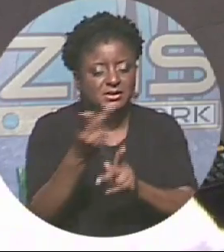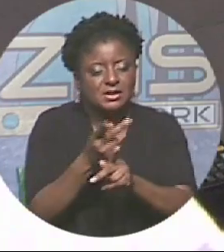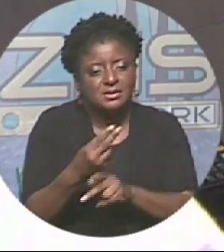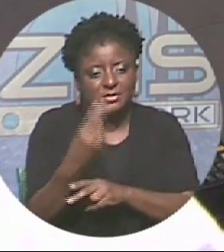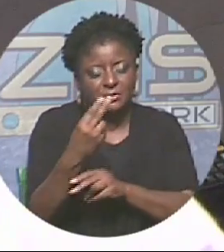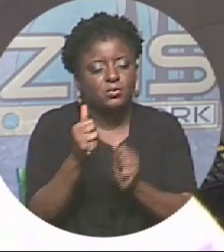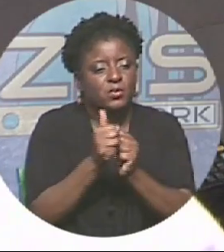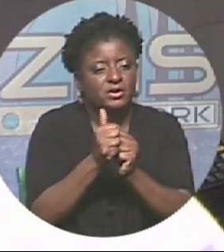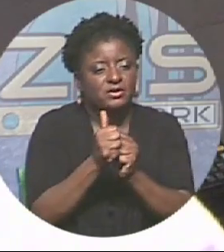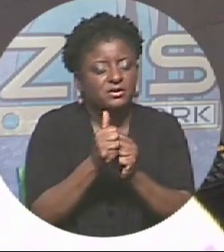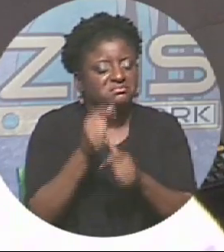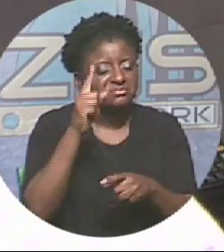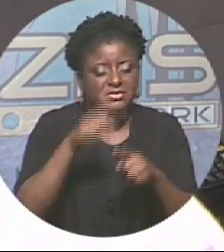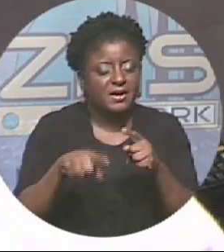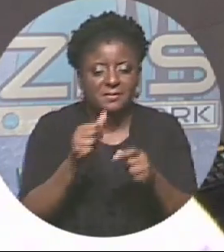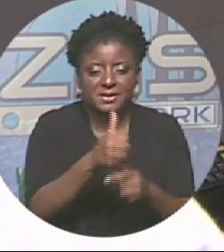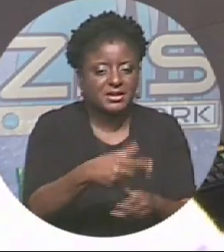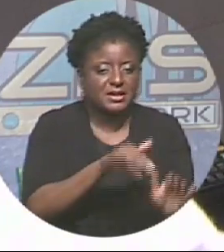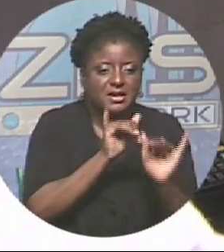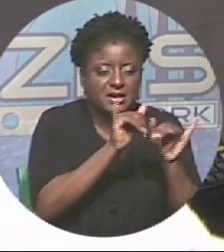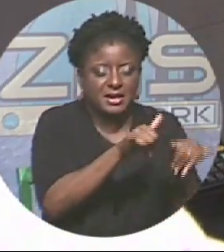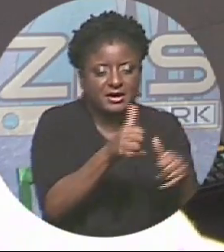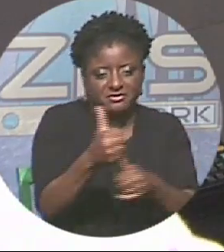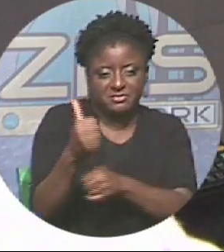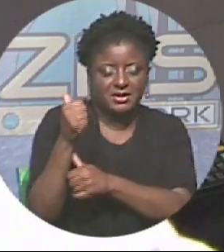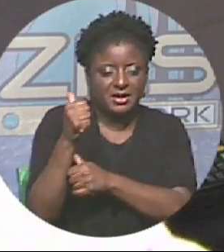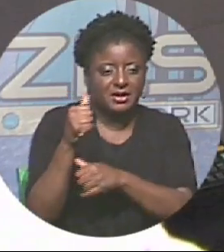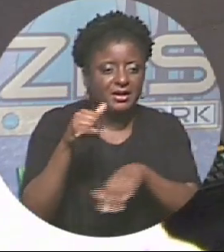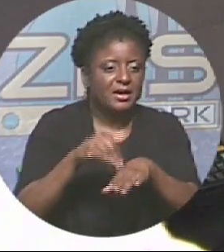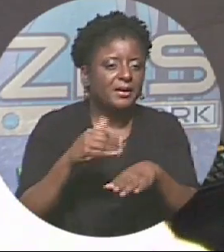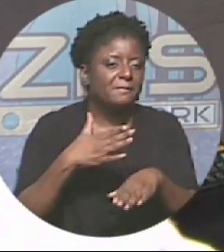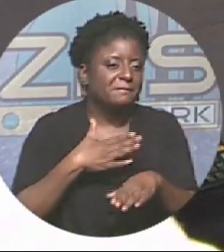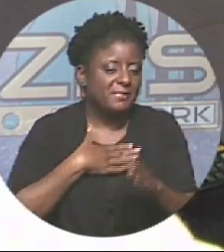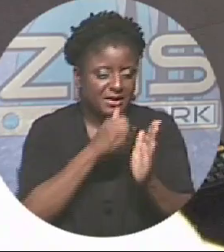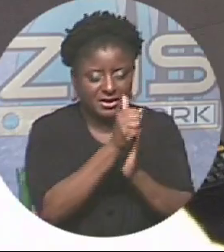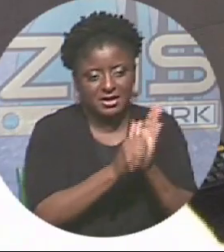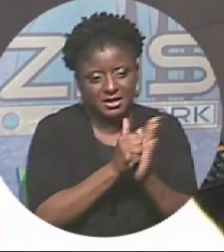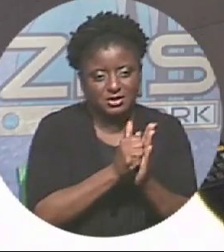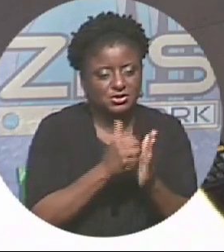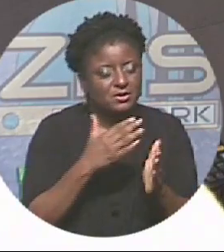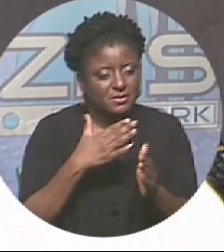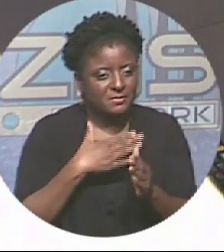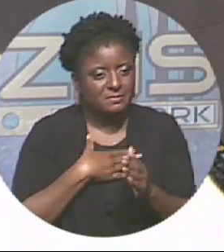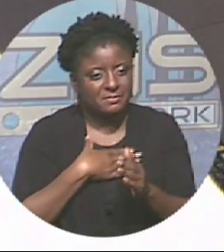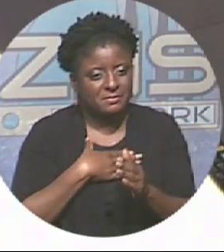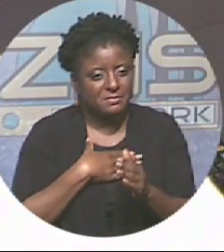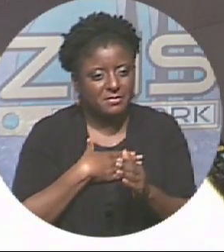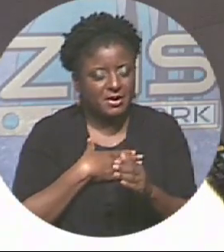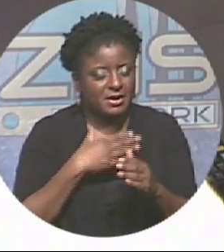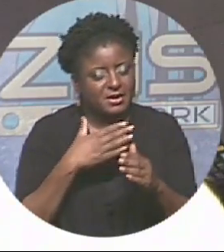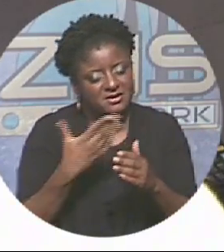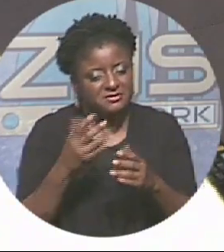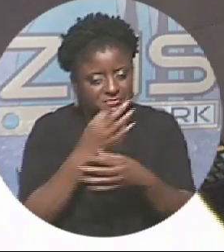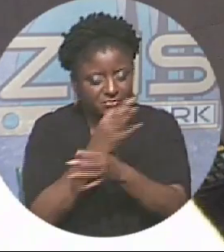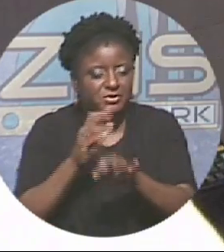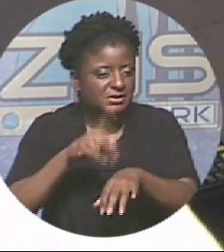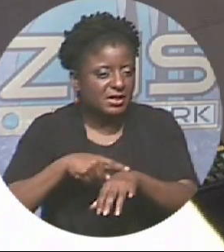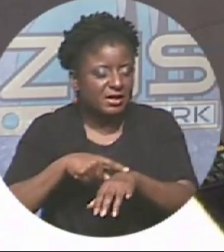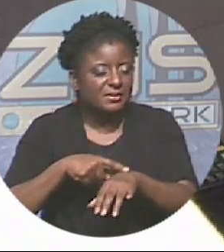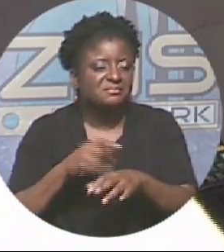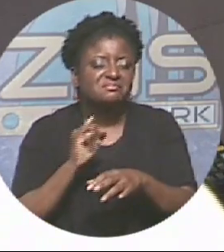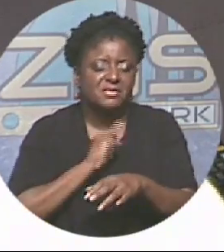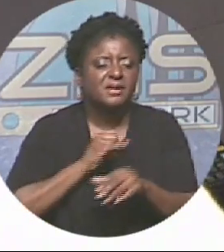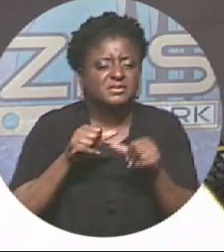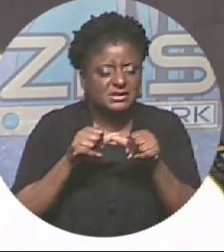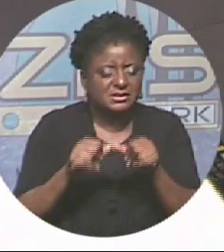left behind where technology is concerned. At my age and my spare time, I'm still involved. It's still